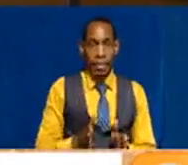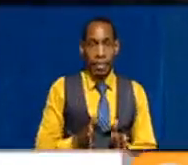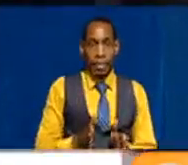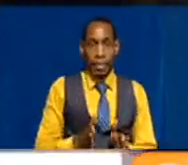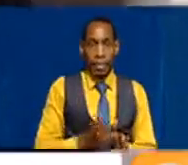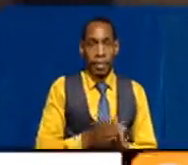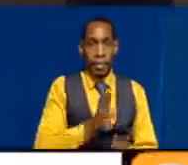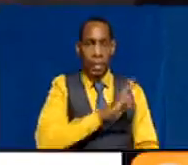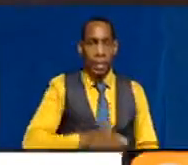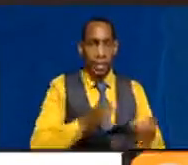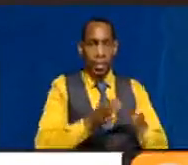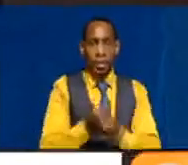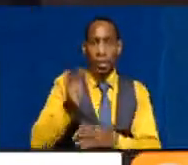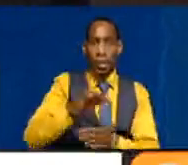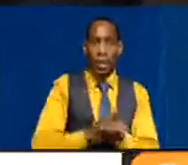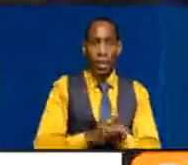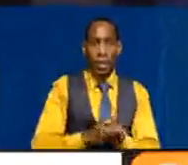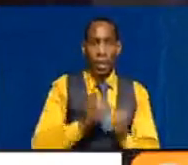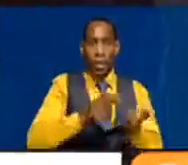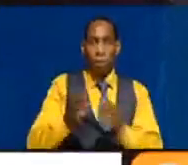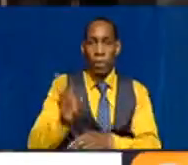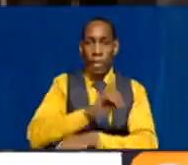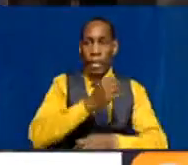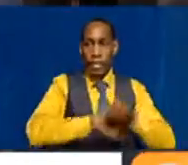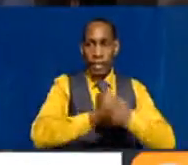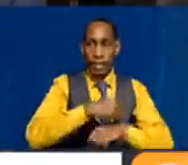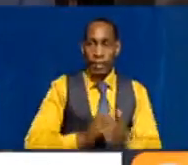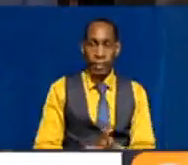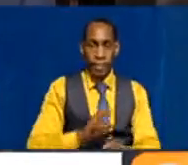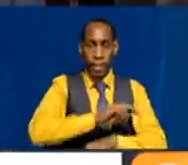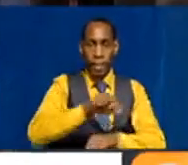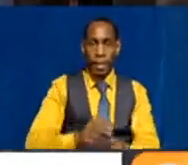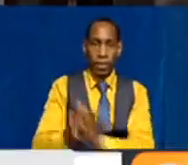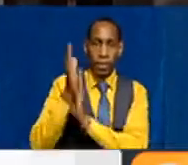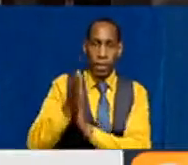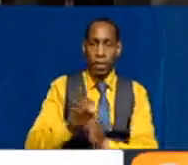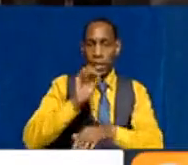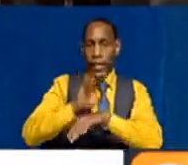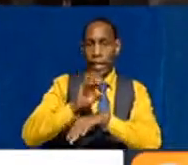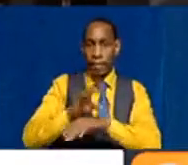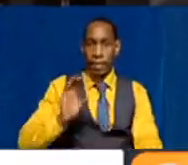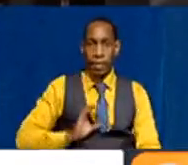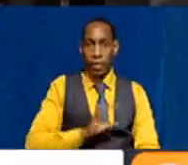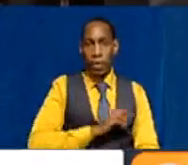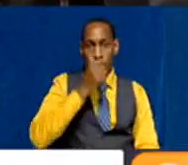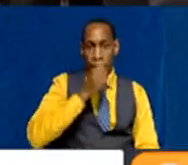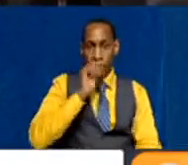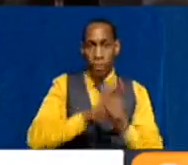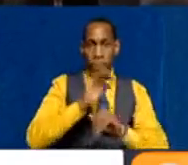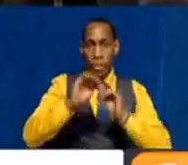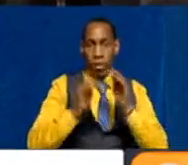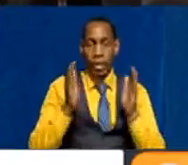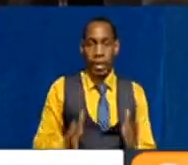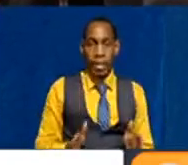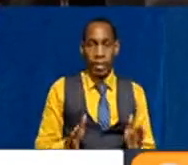community to resume normal daily activities. The Natl Security Advisory Committee wishes to assure all